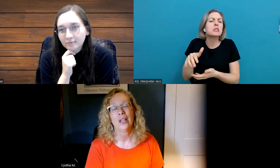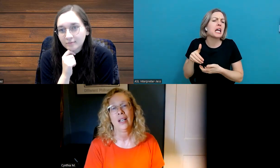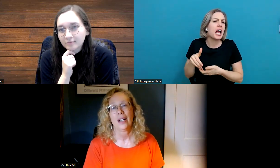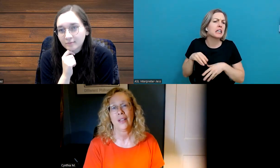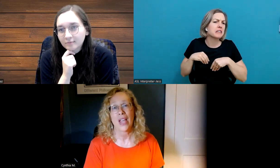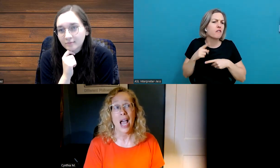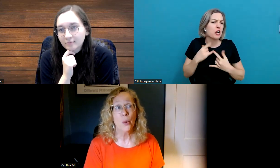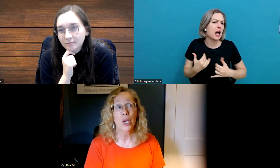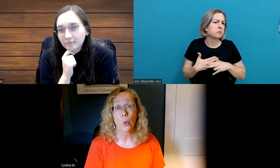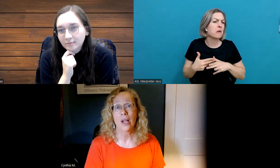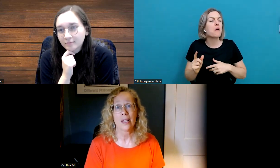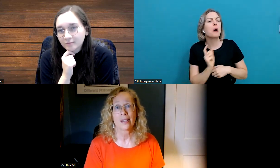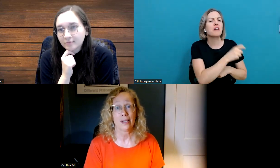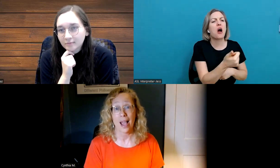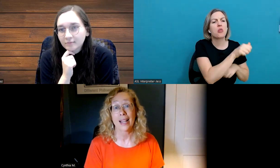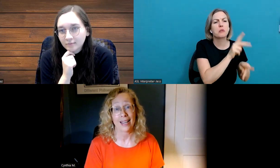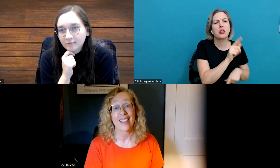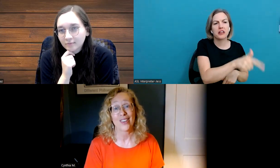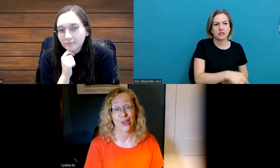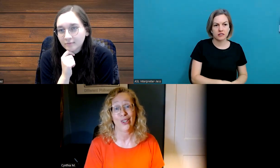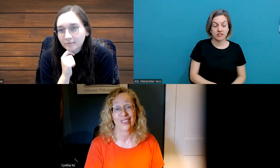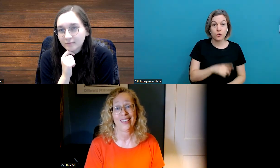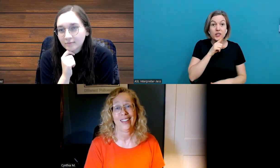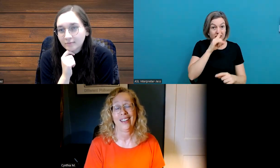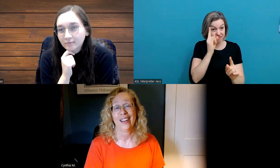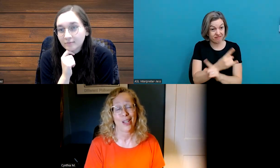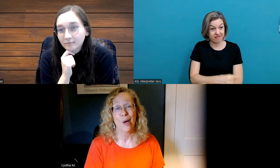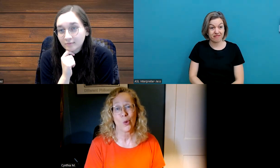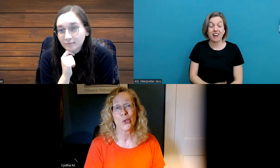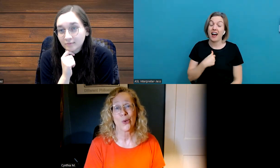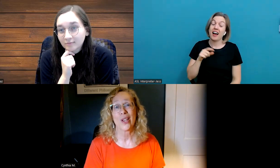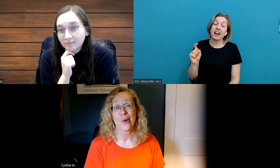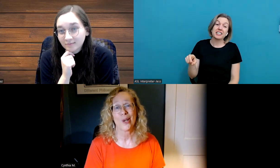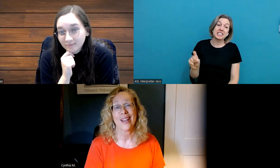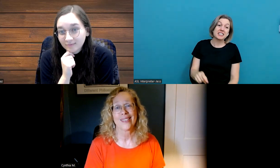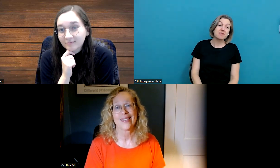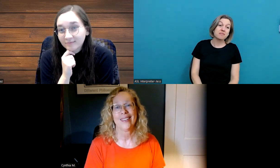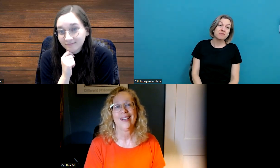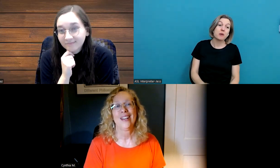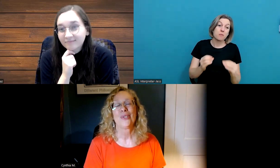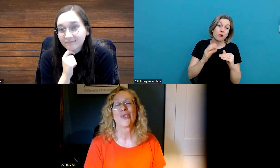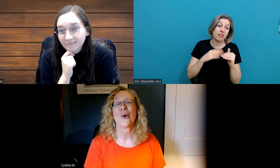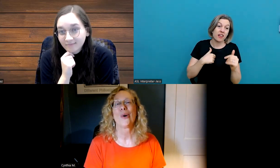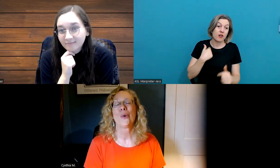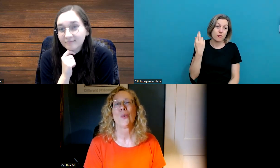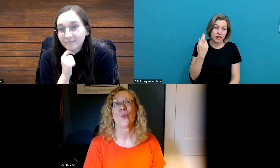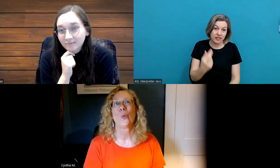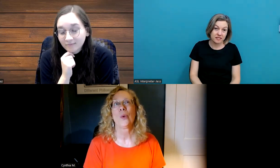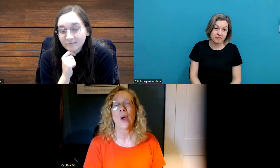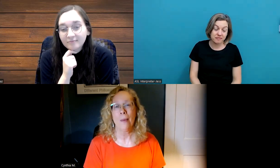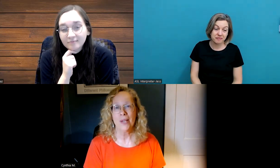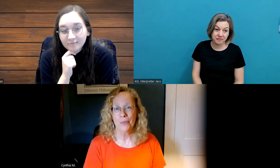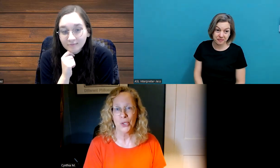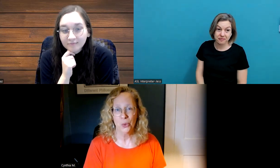do. And the irony is I needed that dog a lot more so than I realized. So